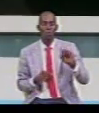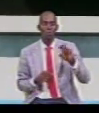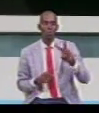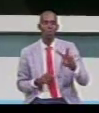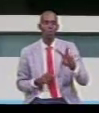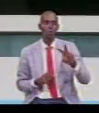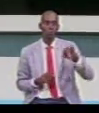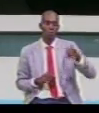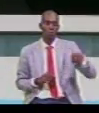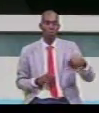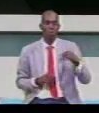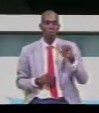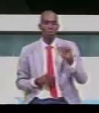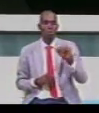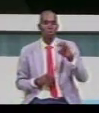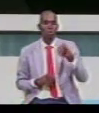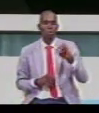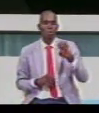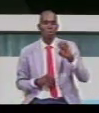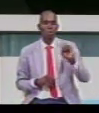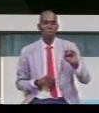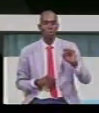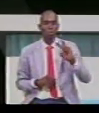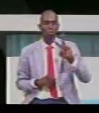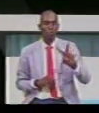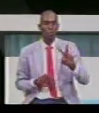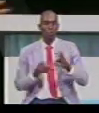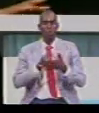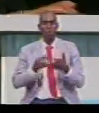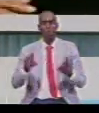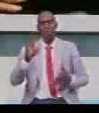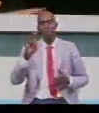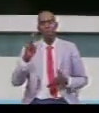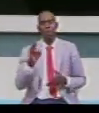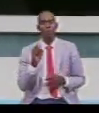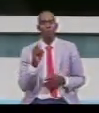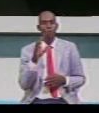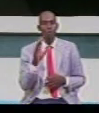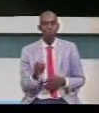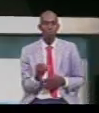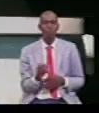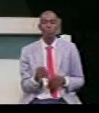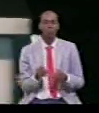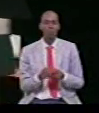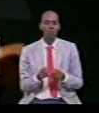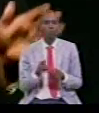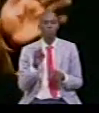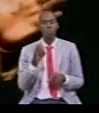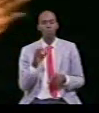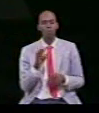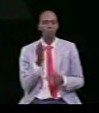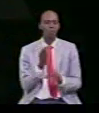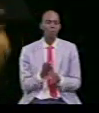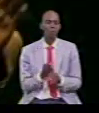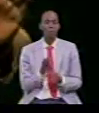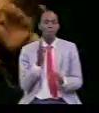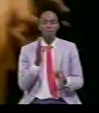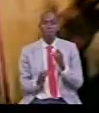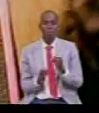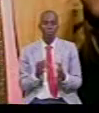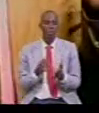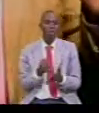James chapter 2, I'm reading from verse 17. So even so faith, if it